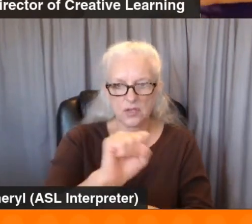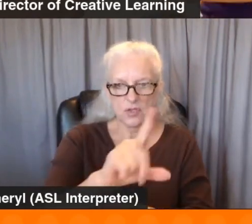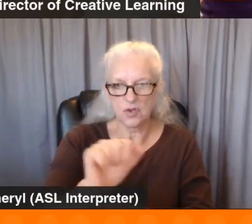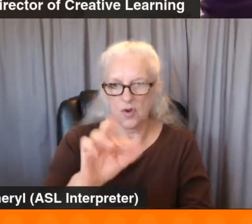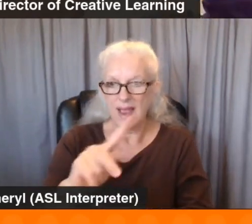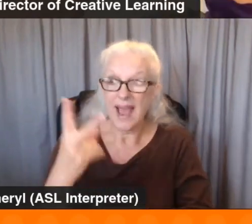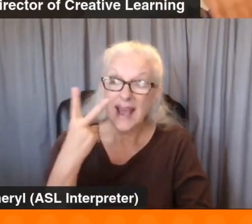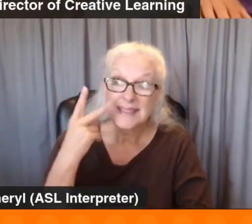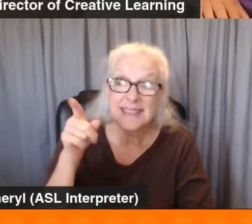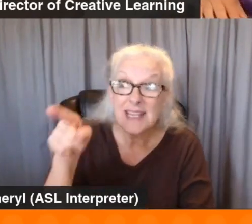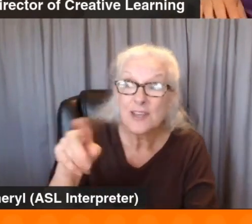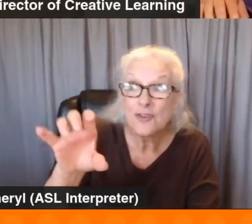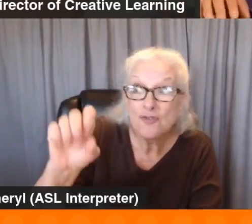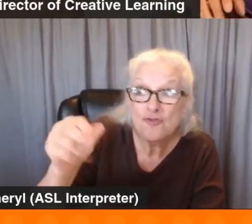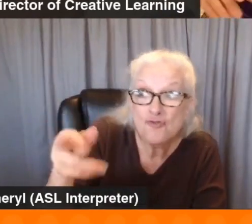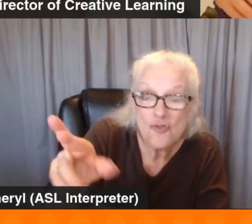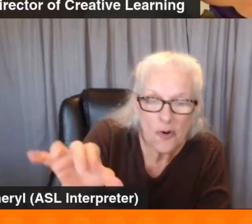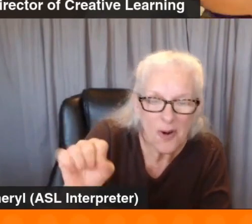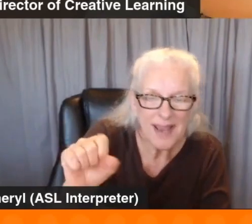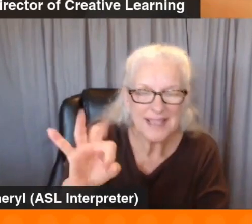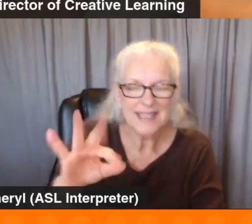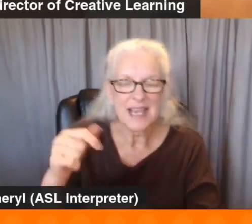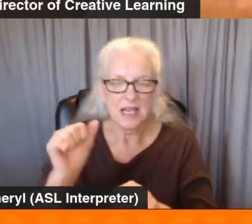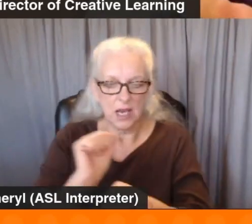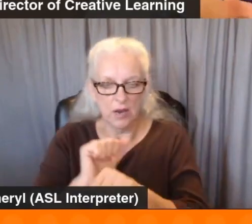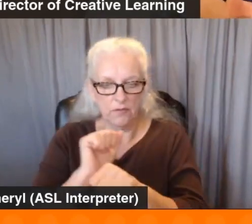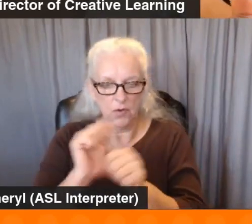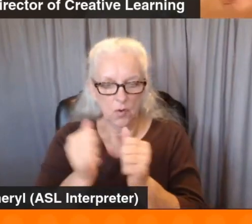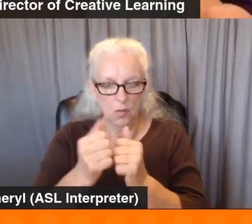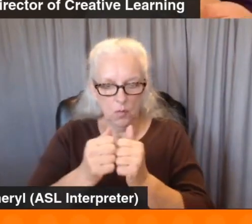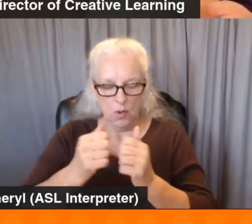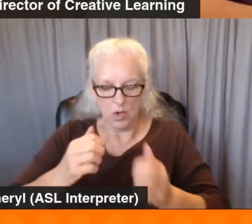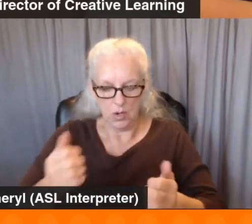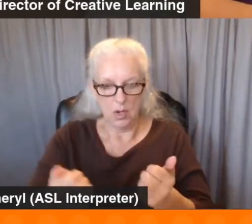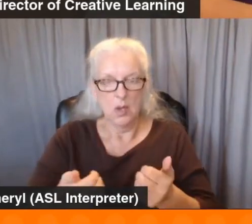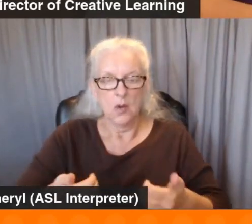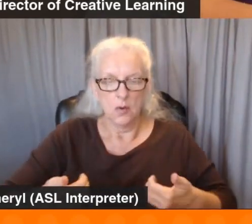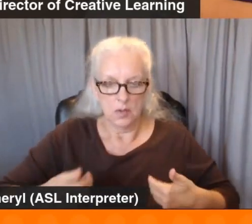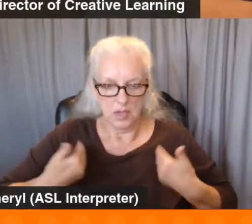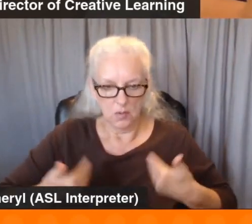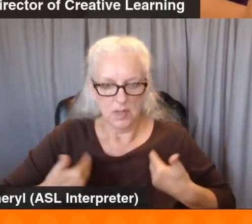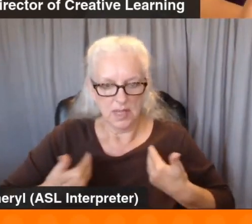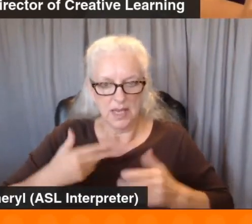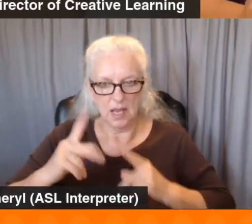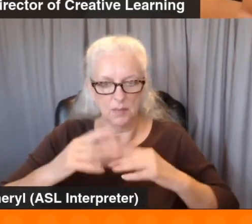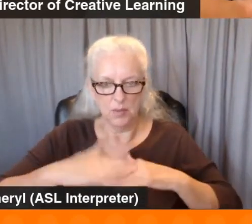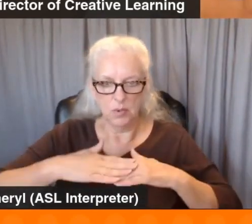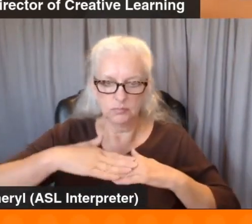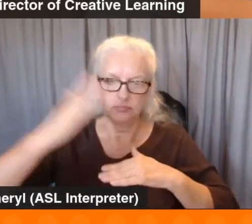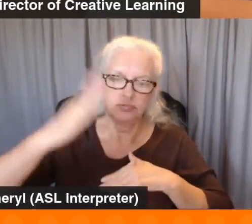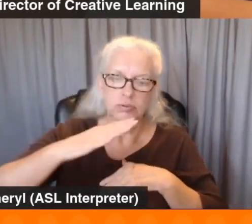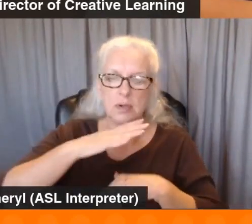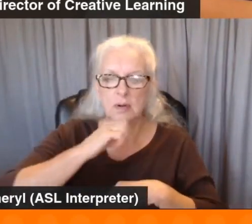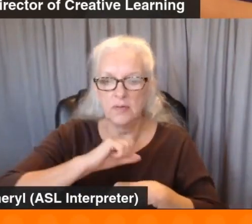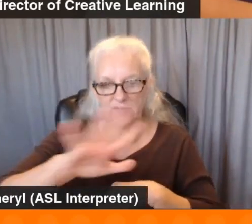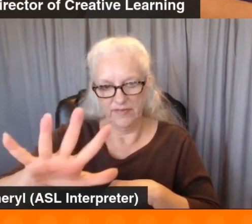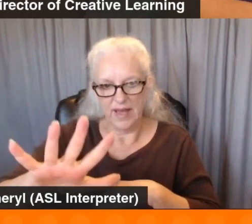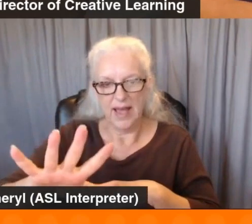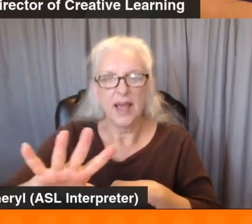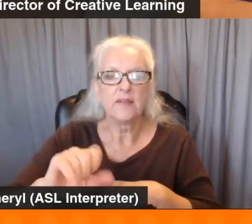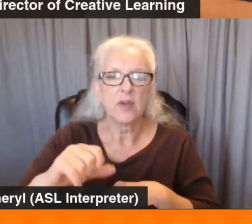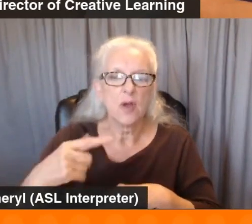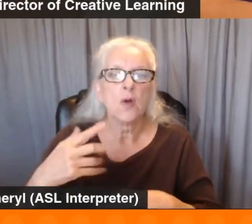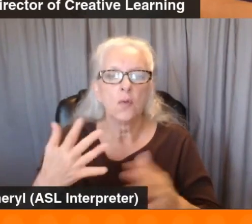you, Chris. If you work with younger ages 5 and up, I encourage you to participate in the Scratch Jr. focus sessions throughout